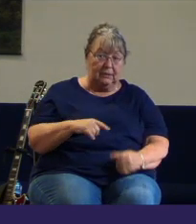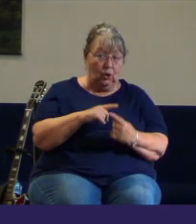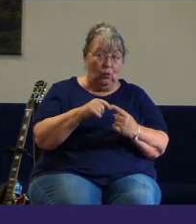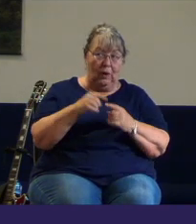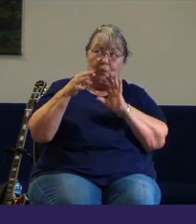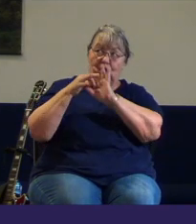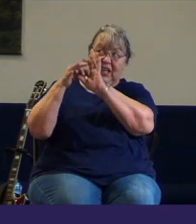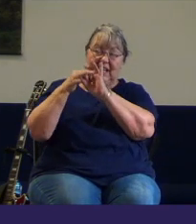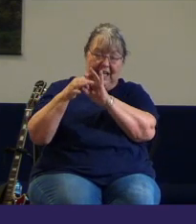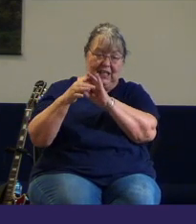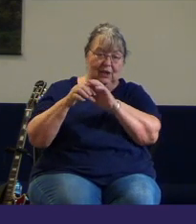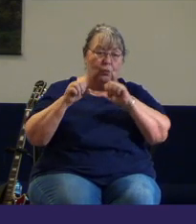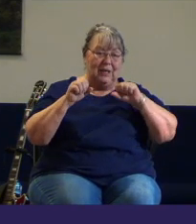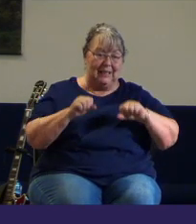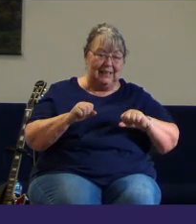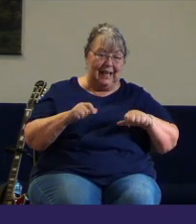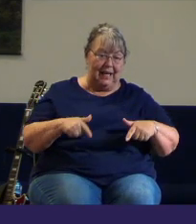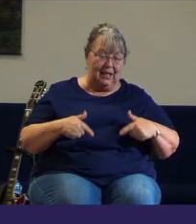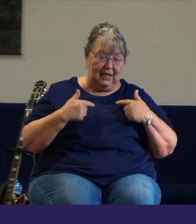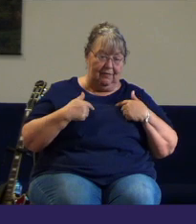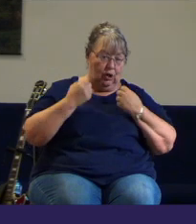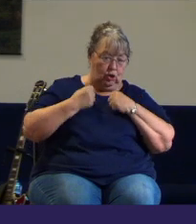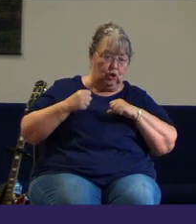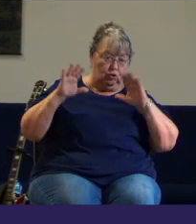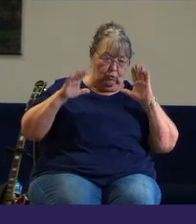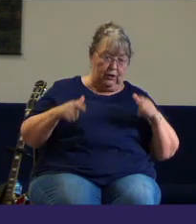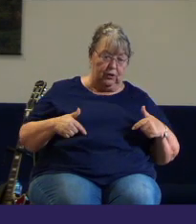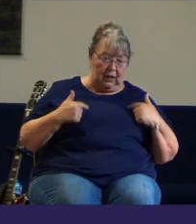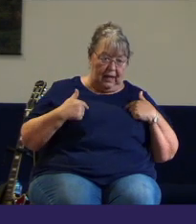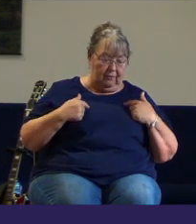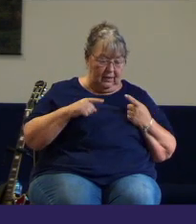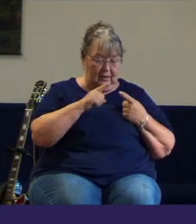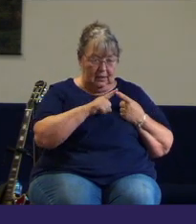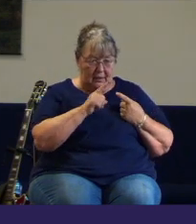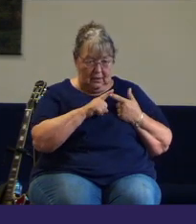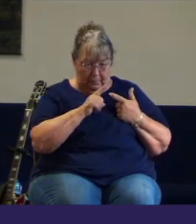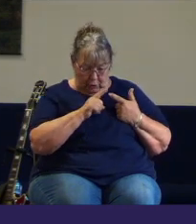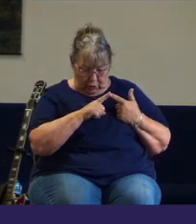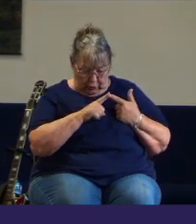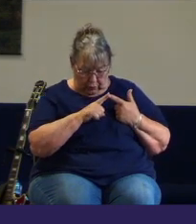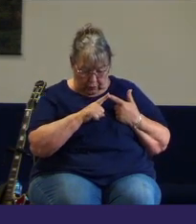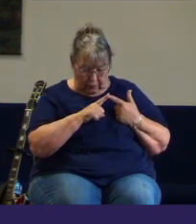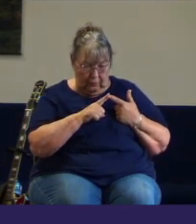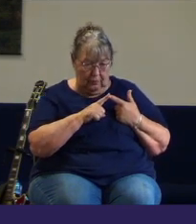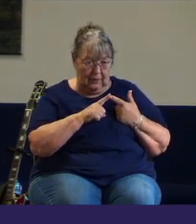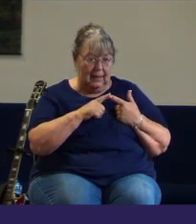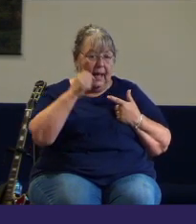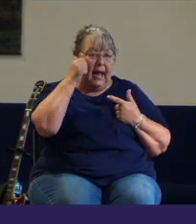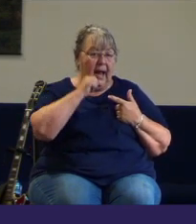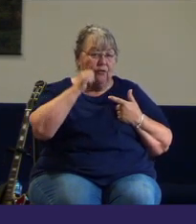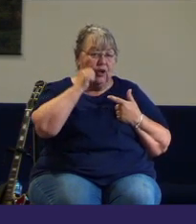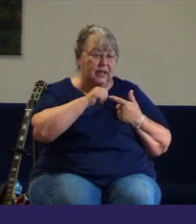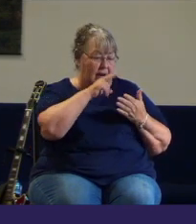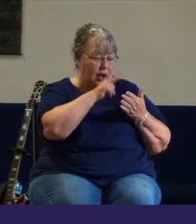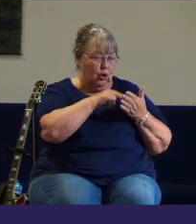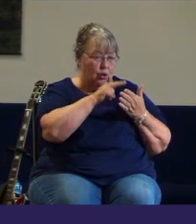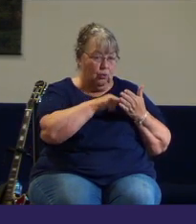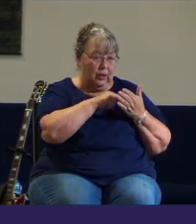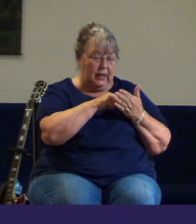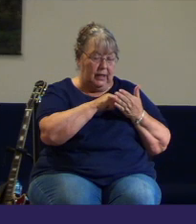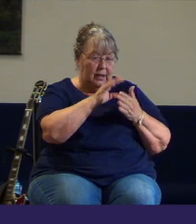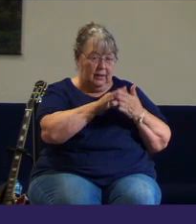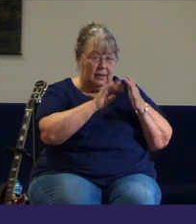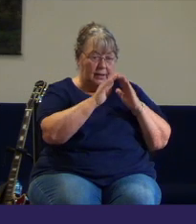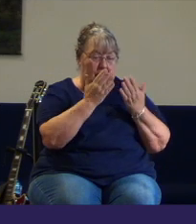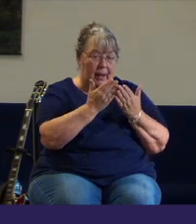that kind of life of surrender. Be born again. Secondly, be daily in the Word. Be about His book, most important book in all the